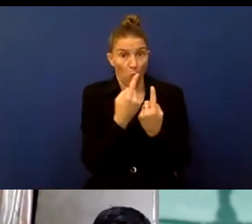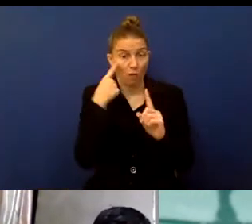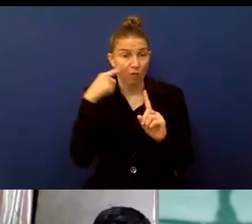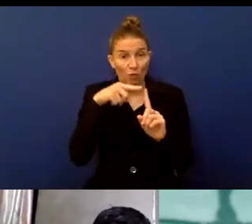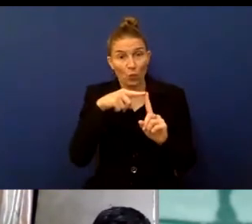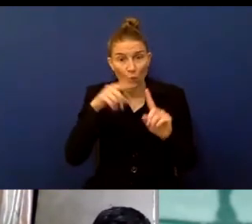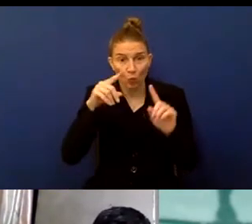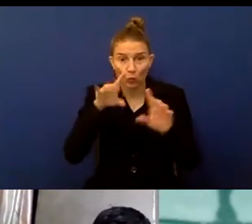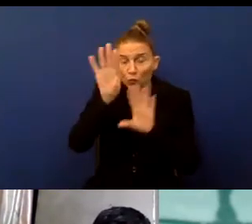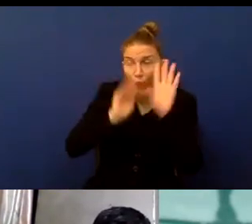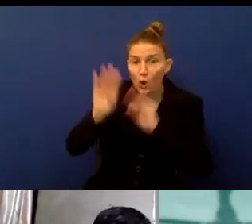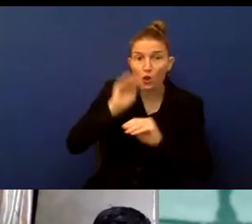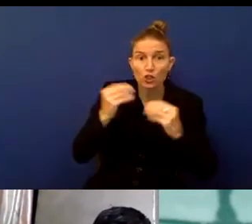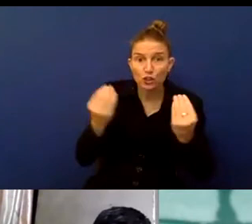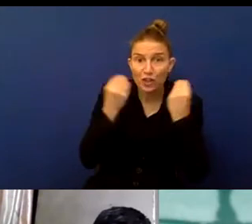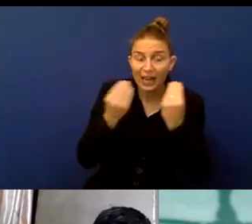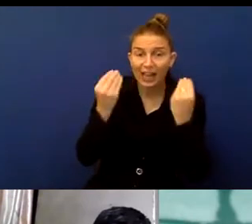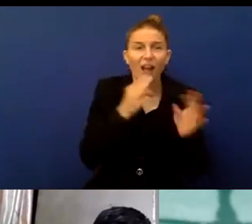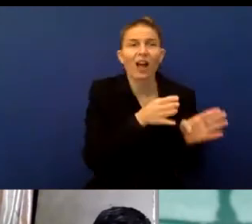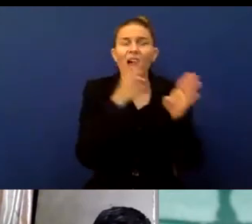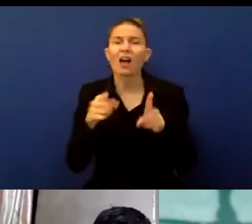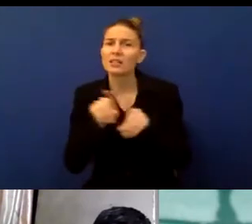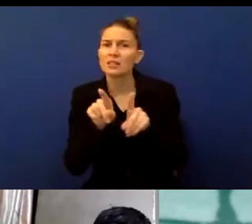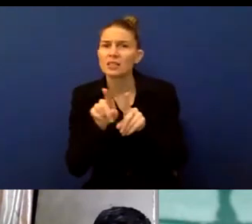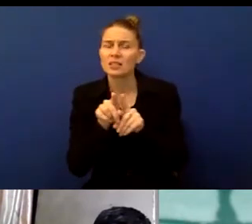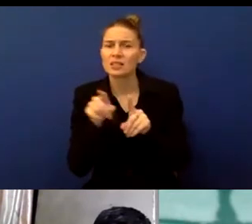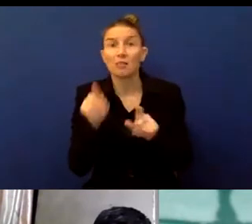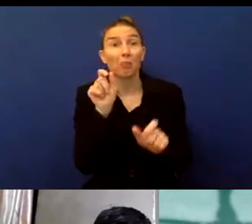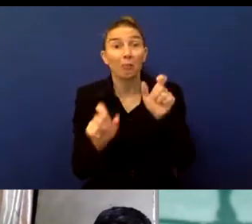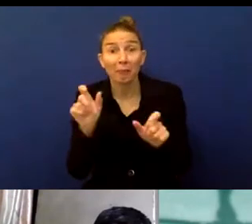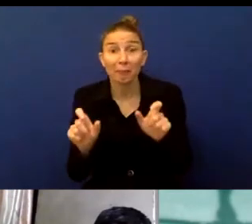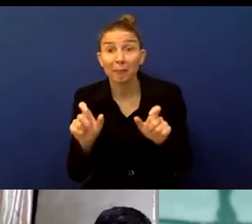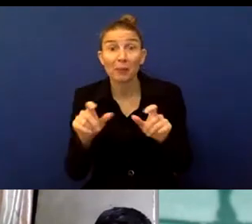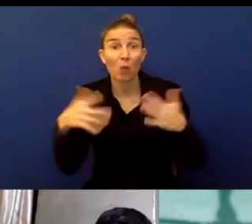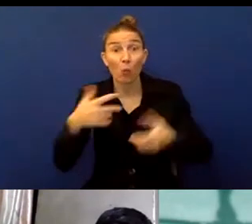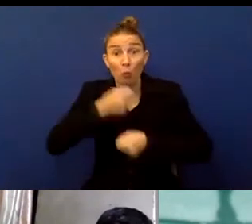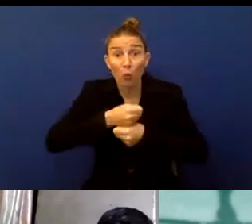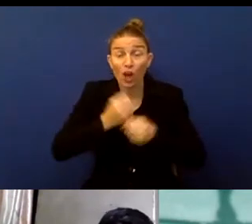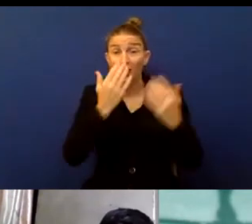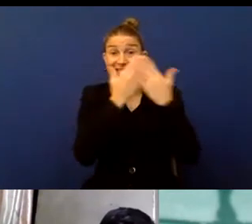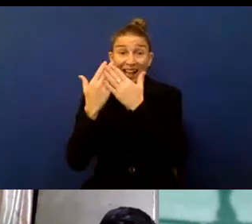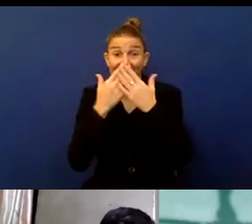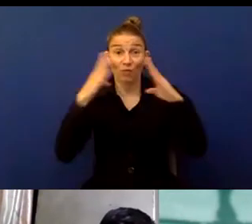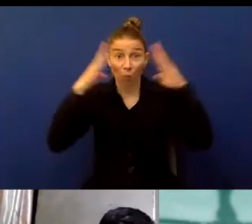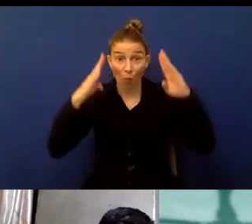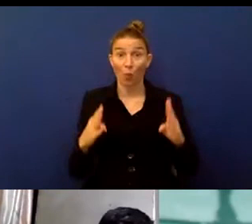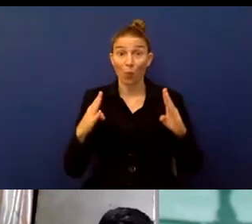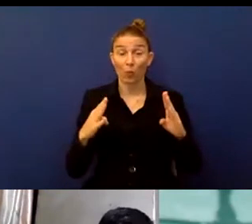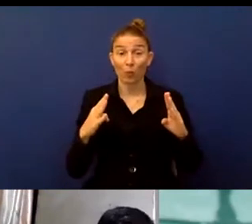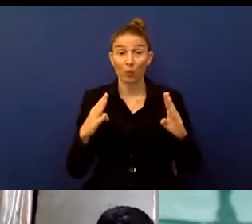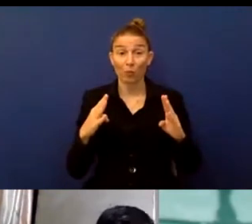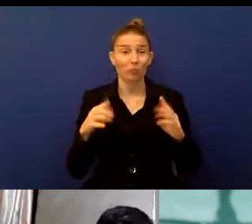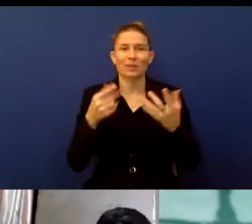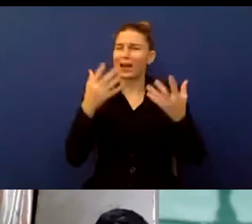now that people, especially people are working and study from home, they don't have the same conditions of the environment to